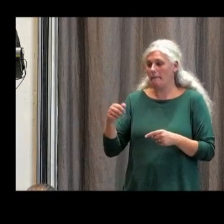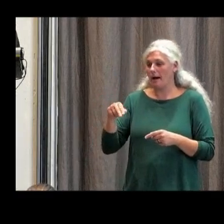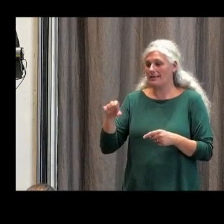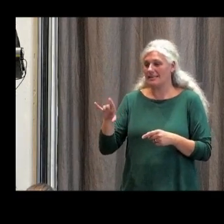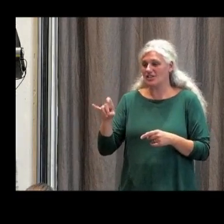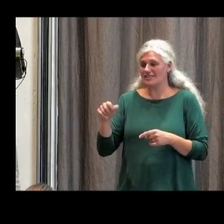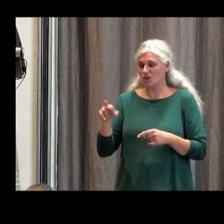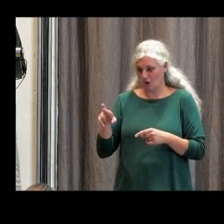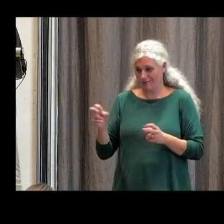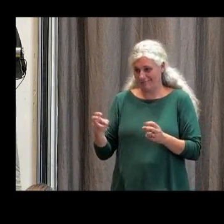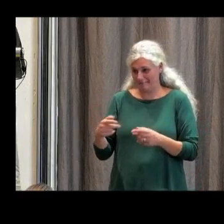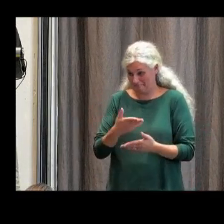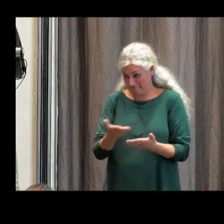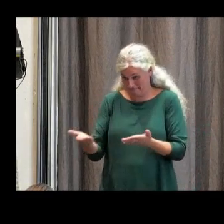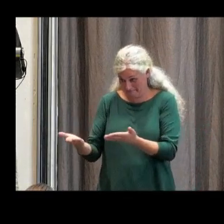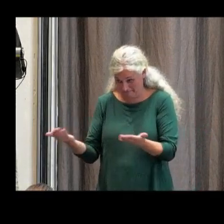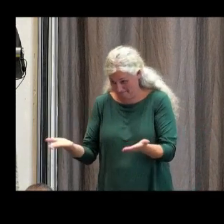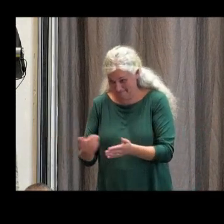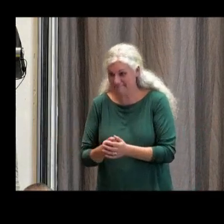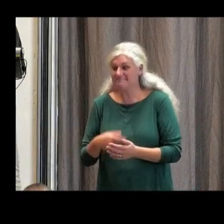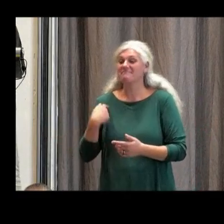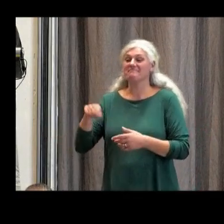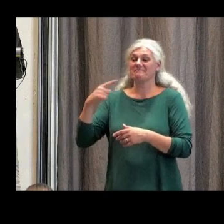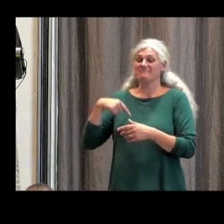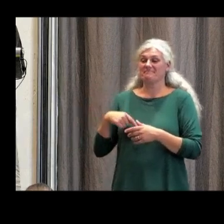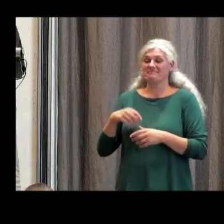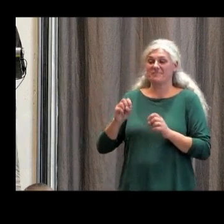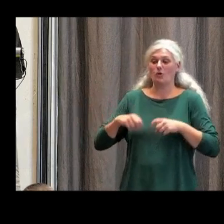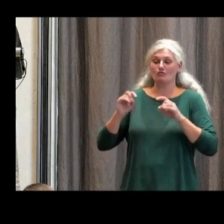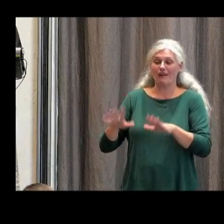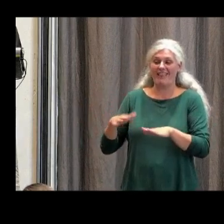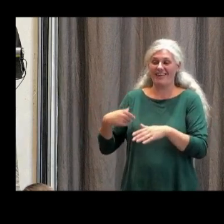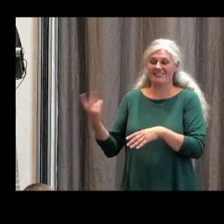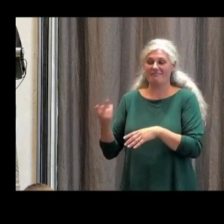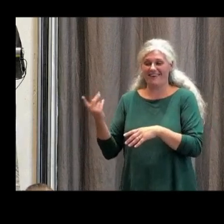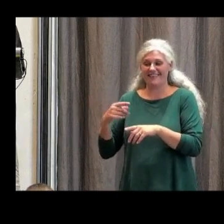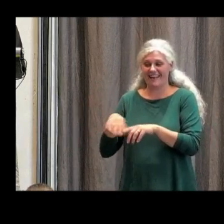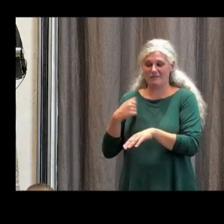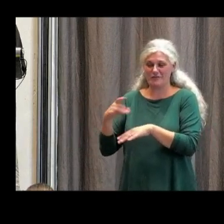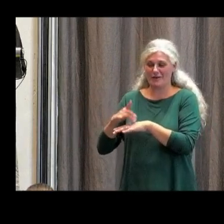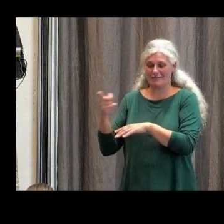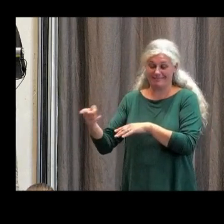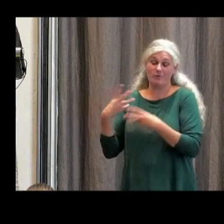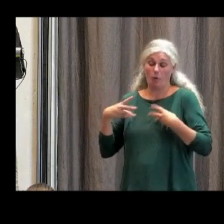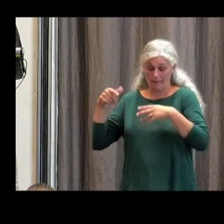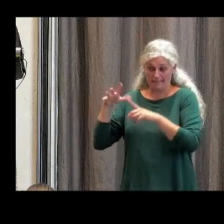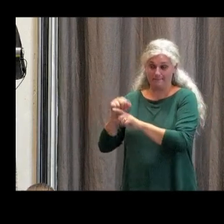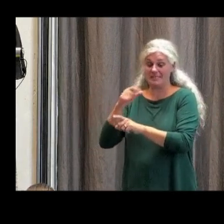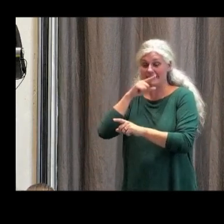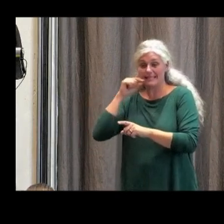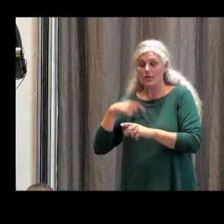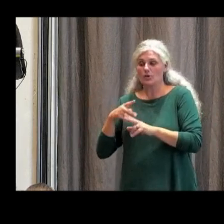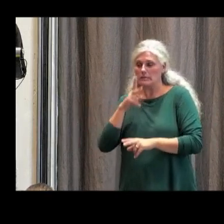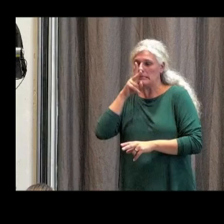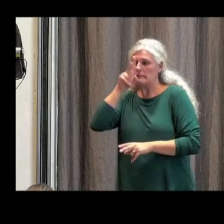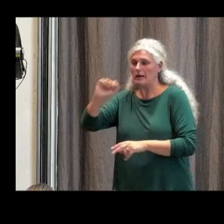an Australian nurse living in Scotland with her husband a couple of years ago, and she claimed that she could